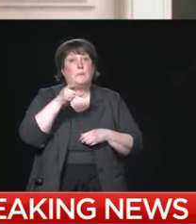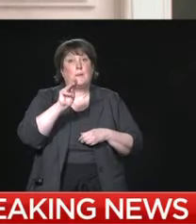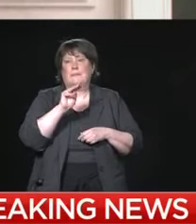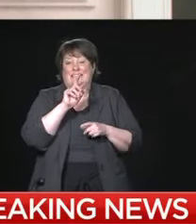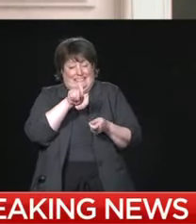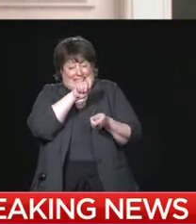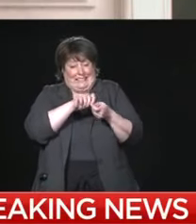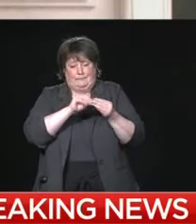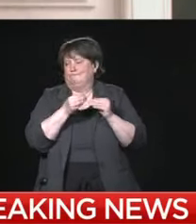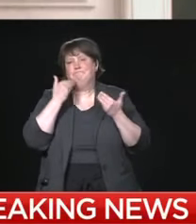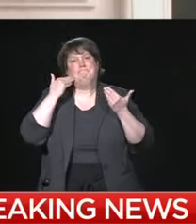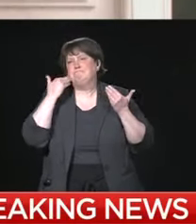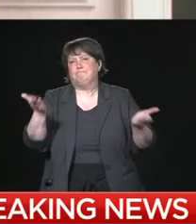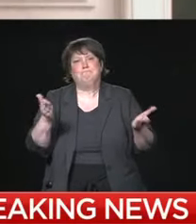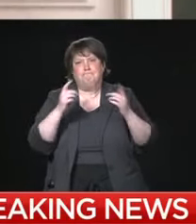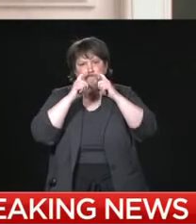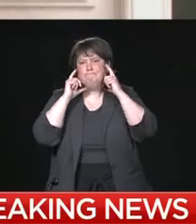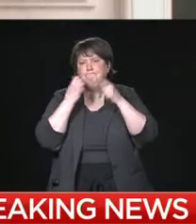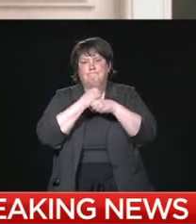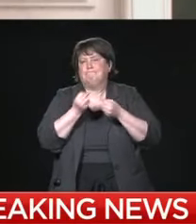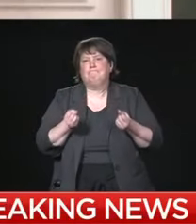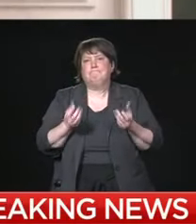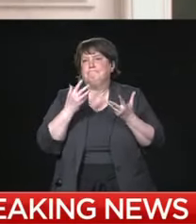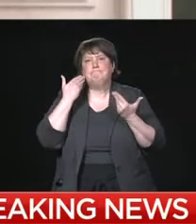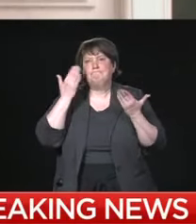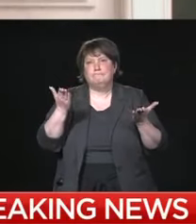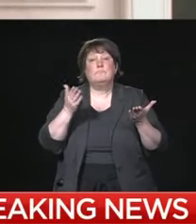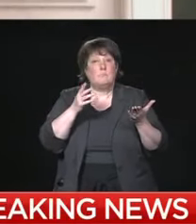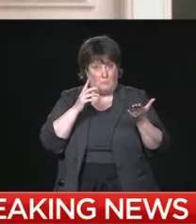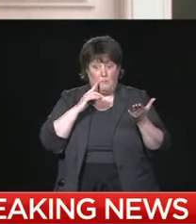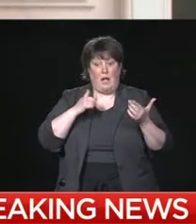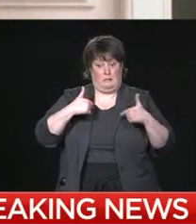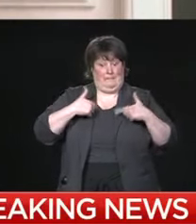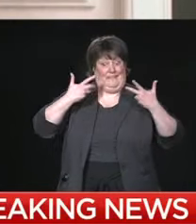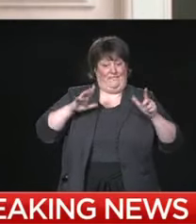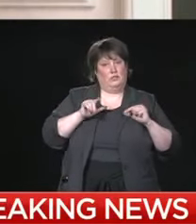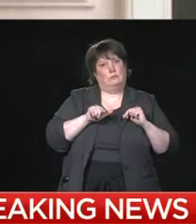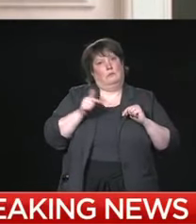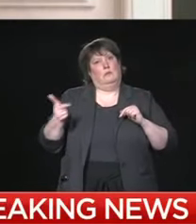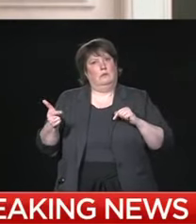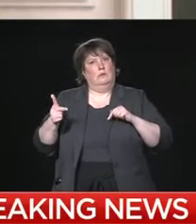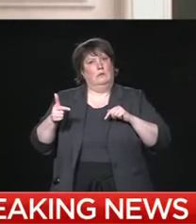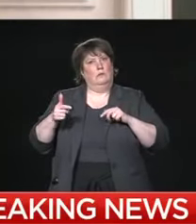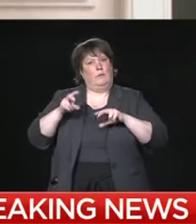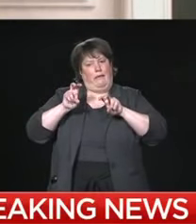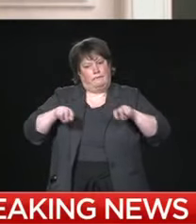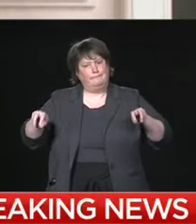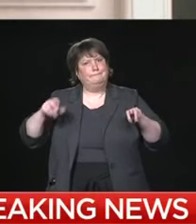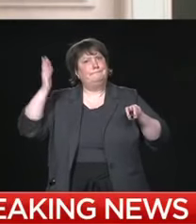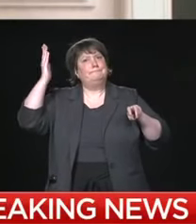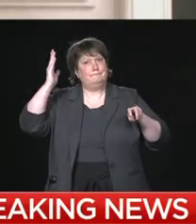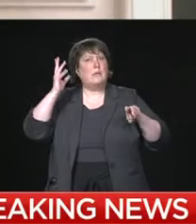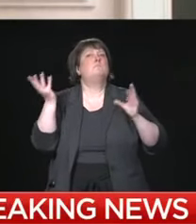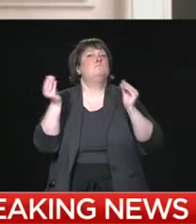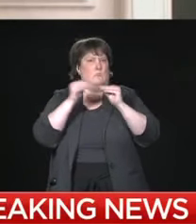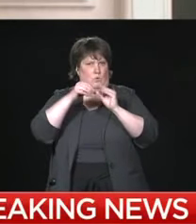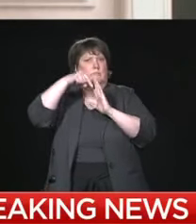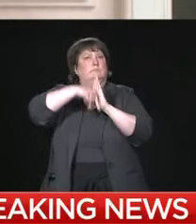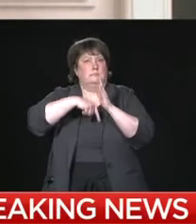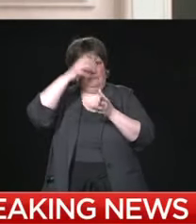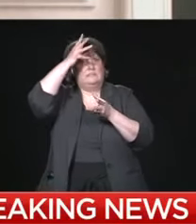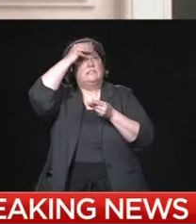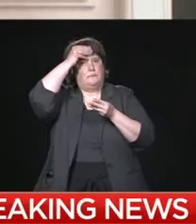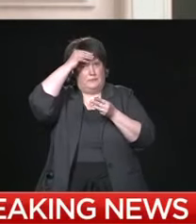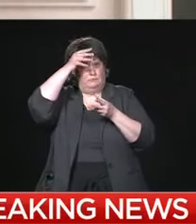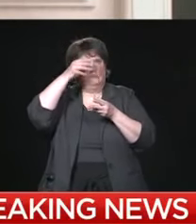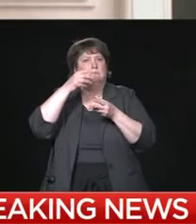that information presently, but I know that there will be a press conference after this one where more details will be provided about